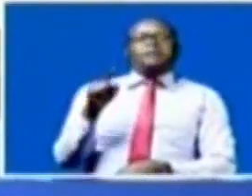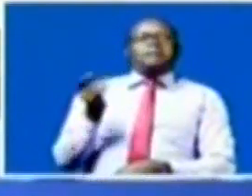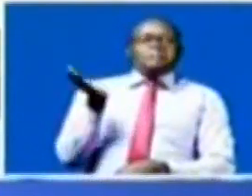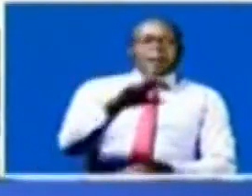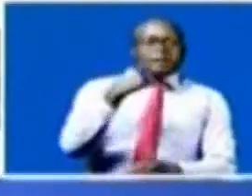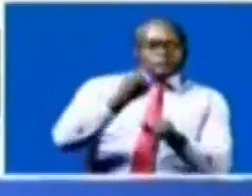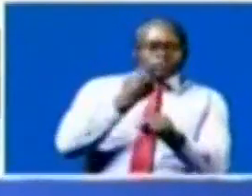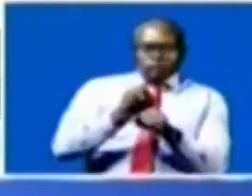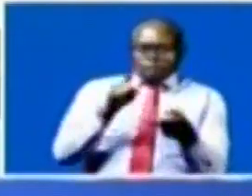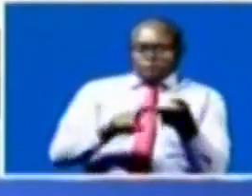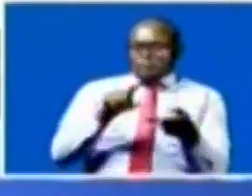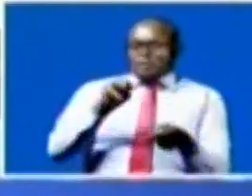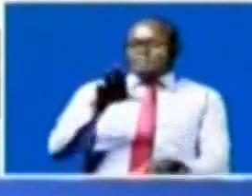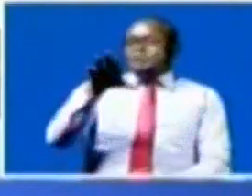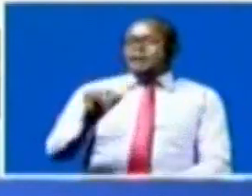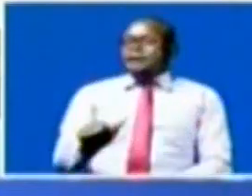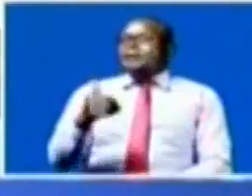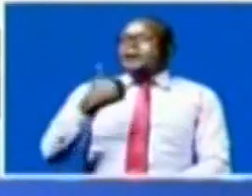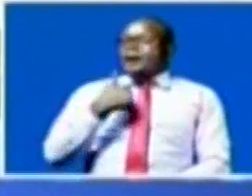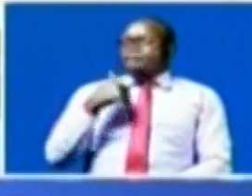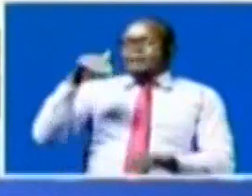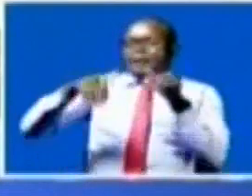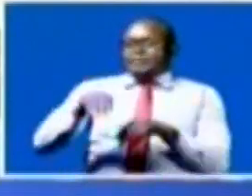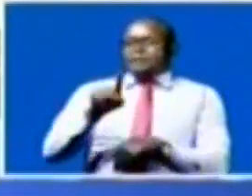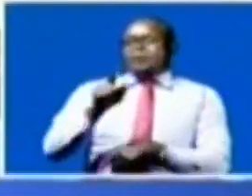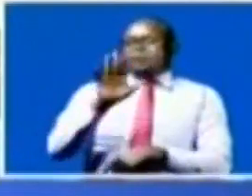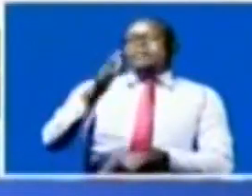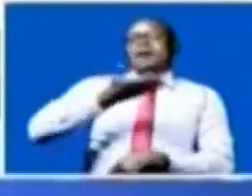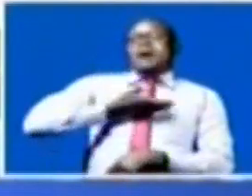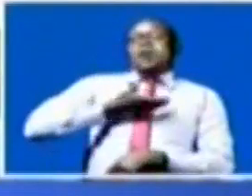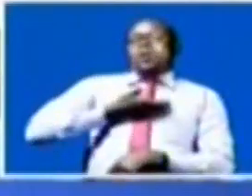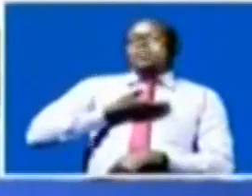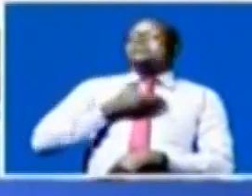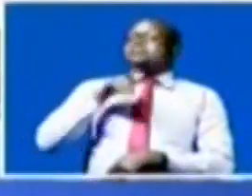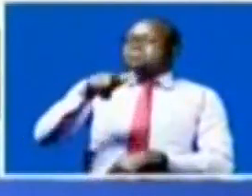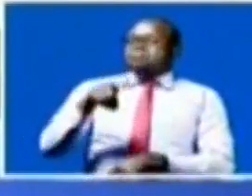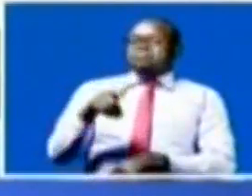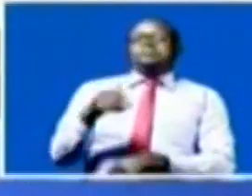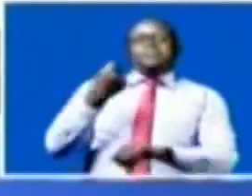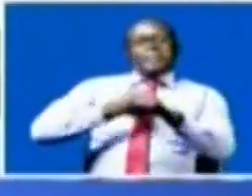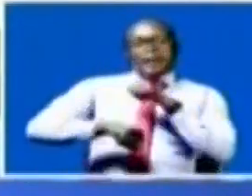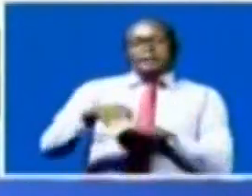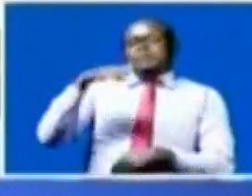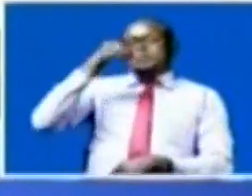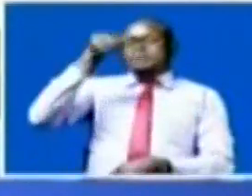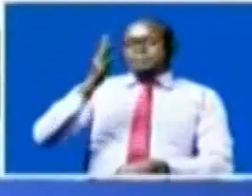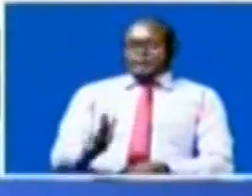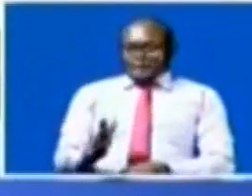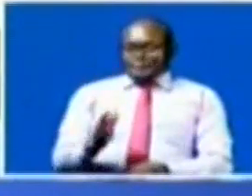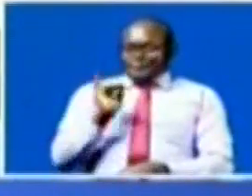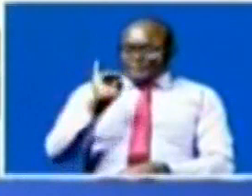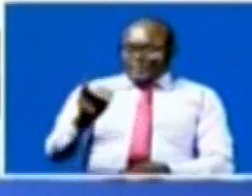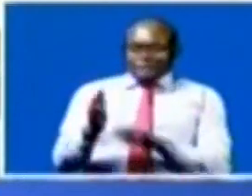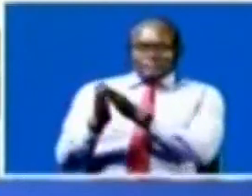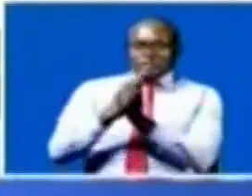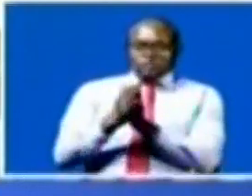reinstatement, while MCS, on the other hand, have elected one of their own, calling him the acting speaker. That is